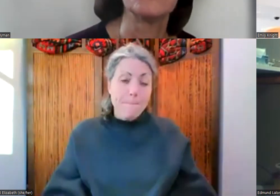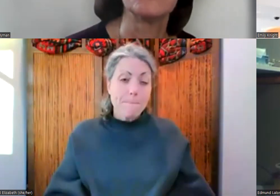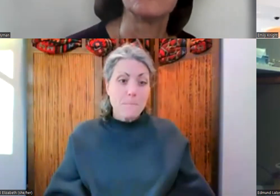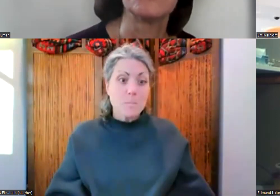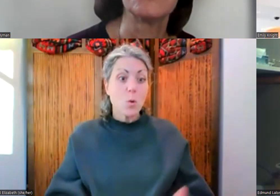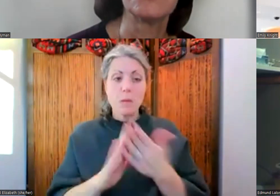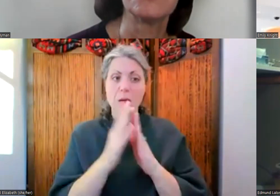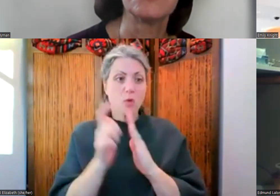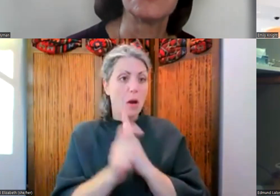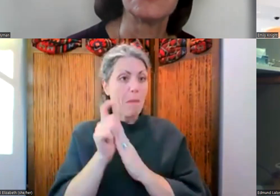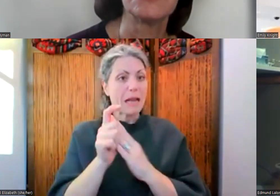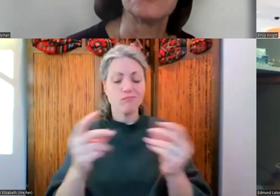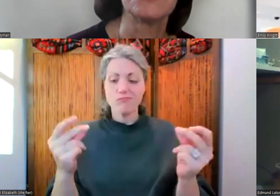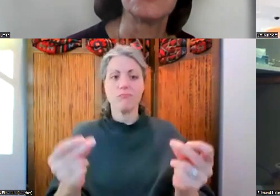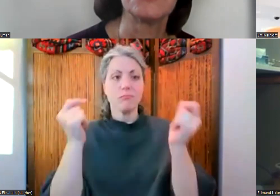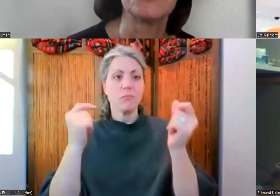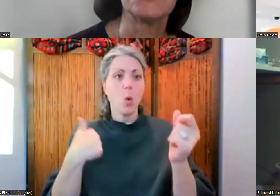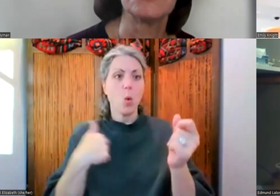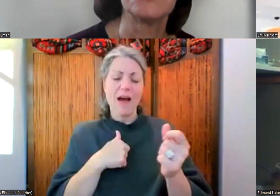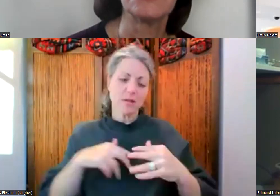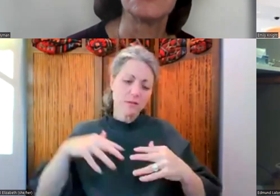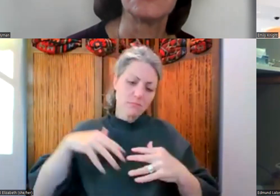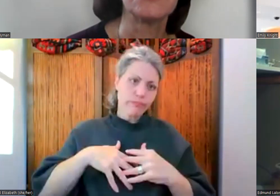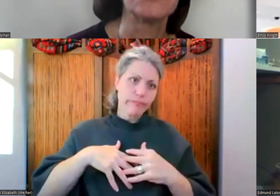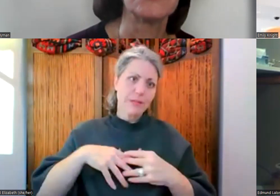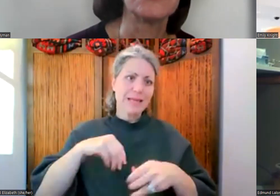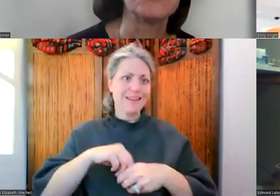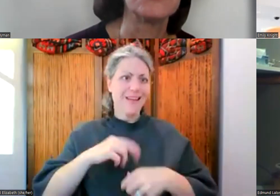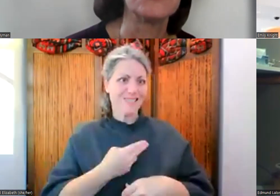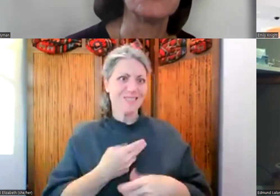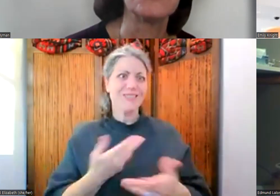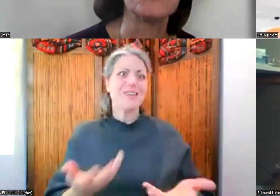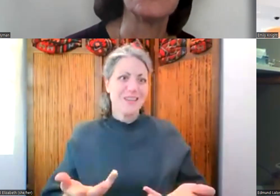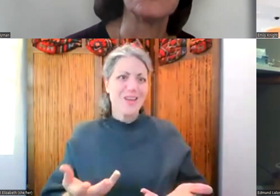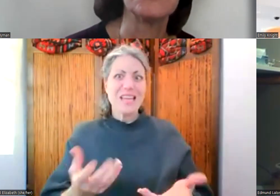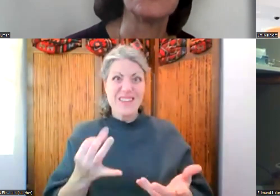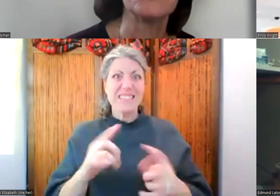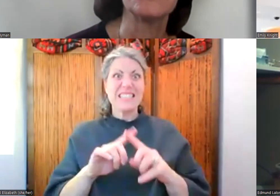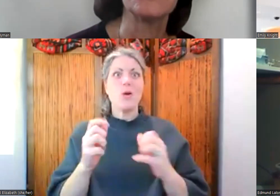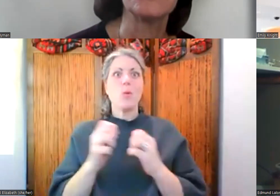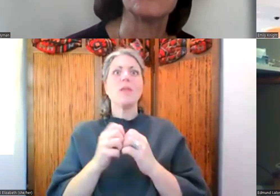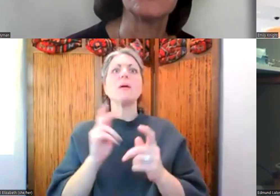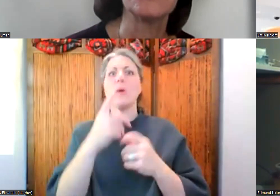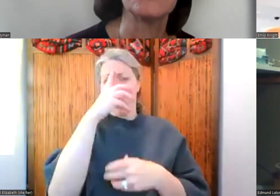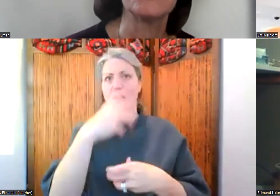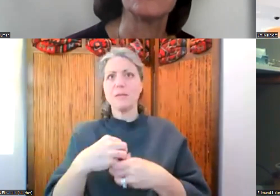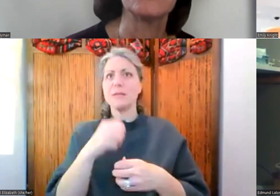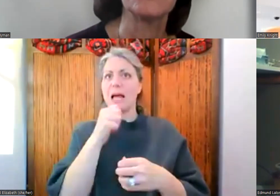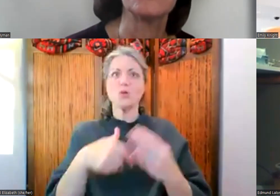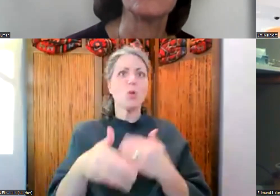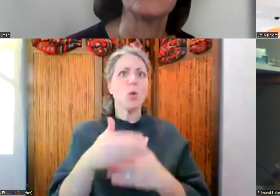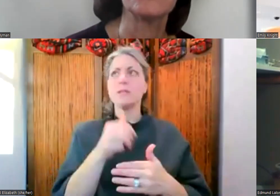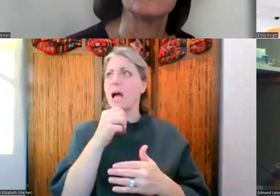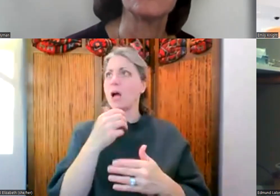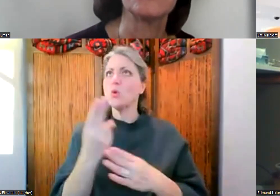with that is something that we really have baked into us pretty well. And if that does differ in folks with autism, particularly if they're not as social and they haven't used speech